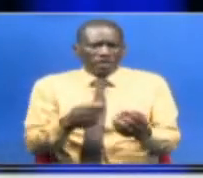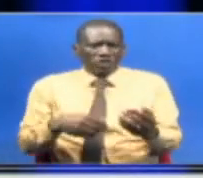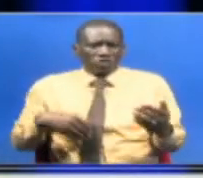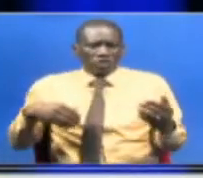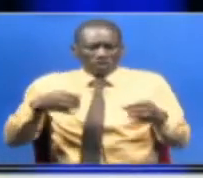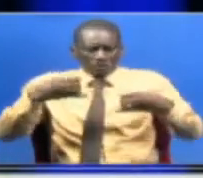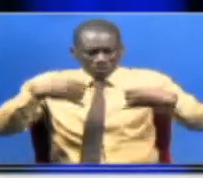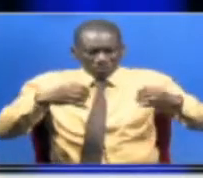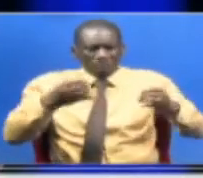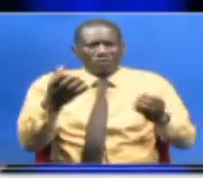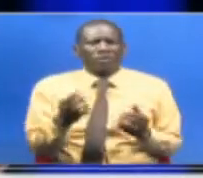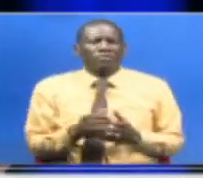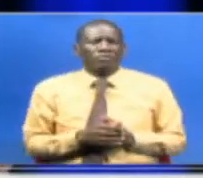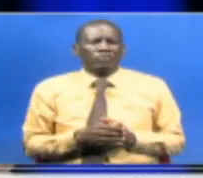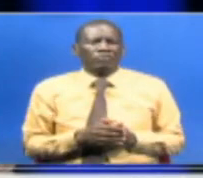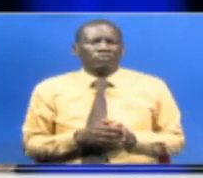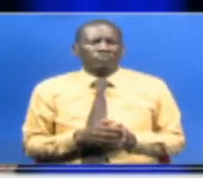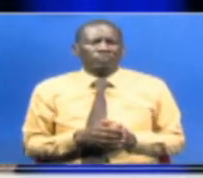force.